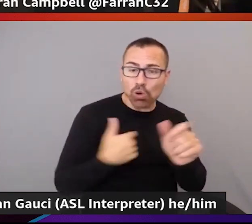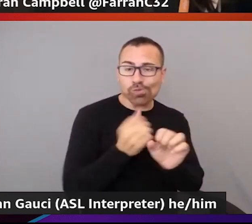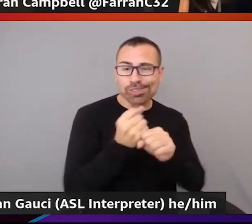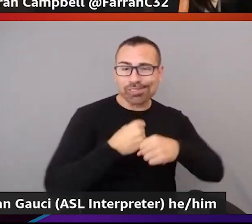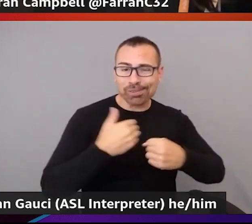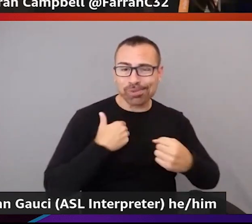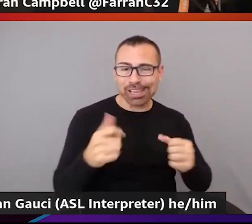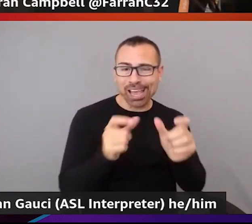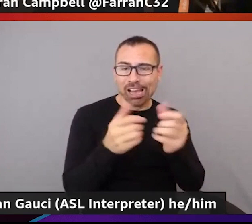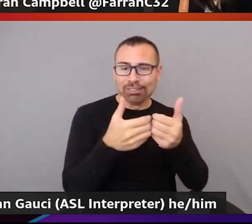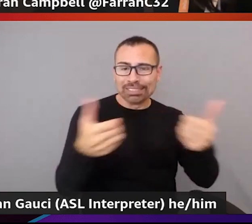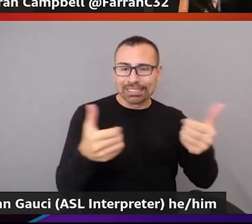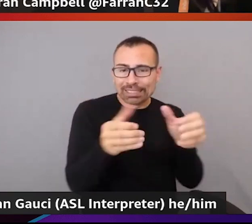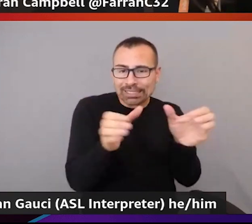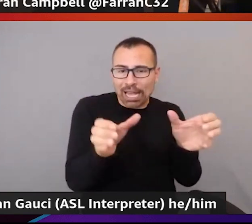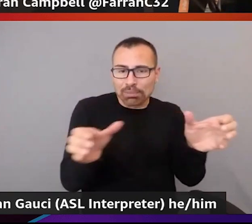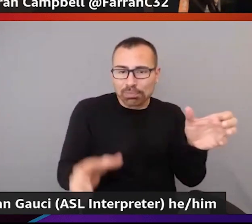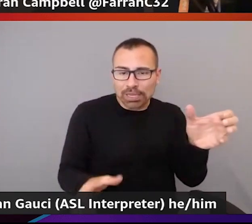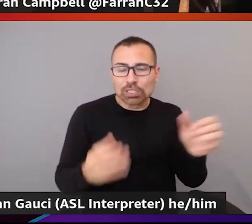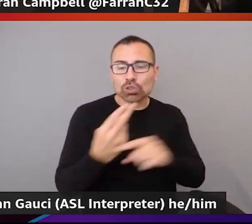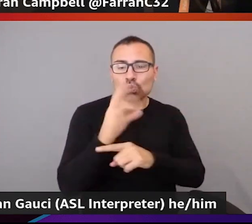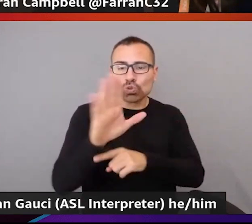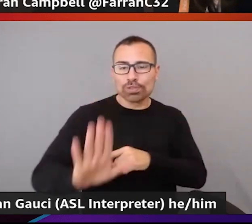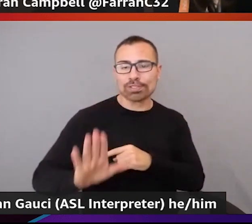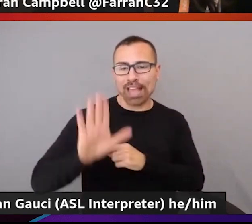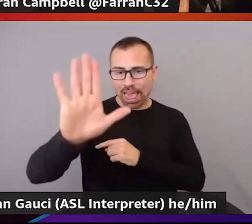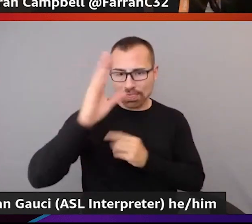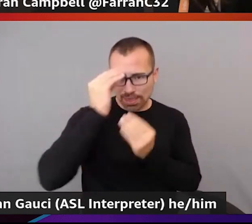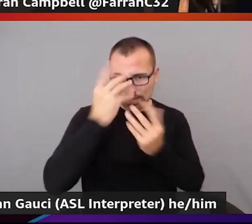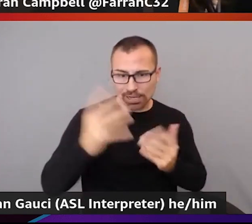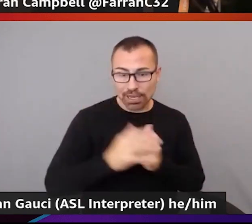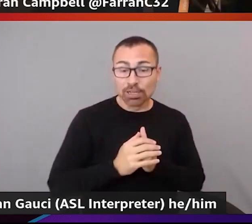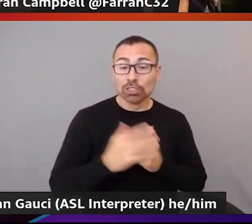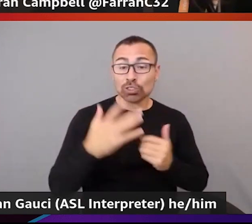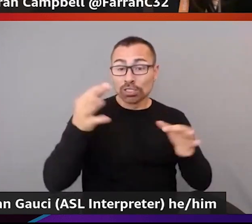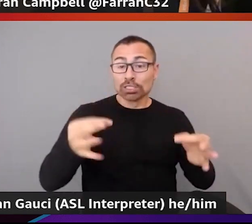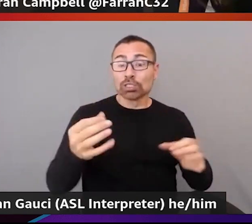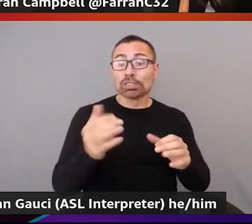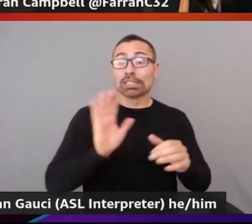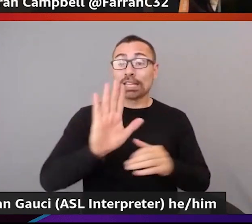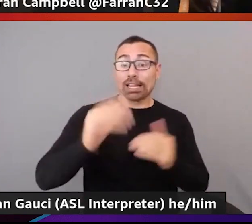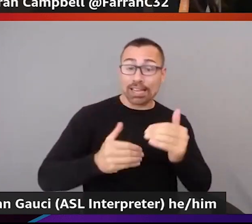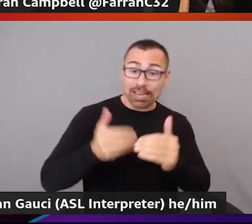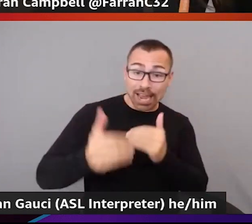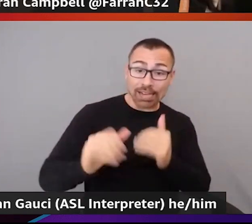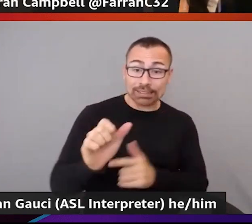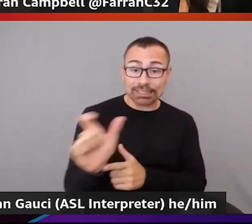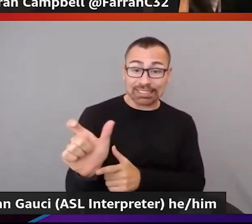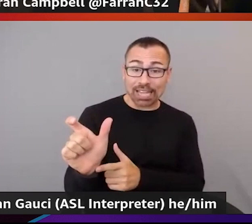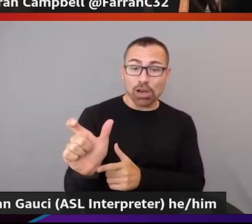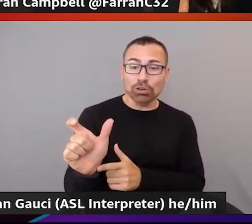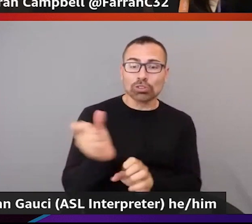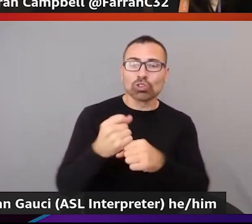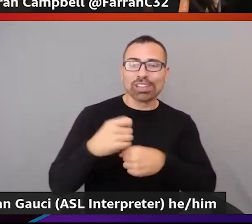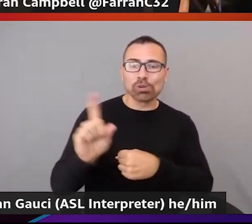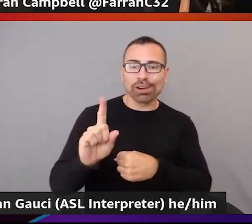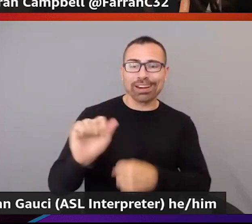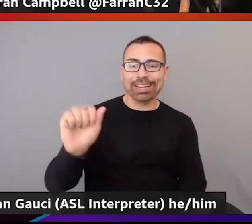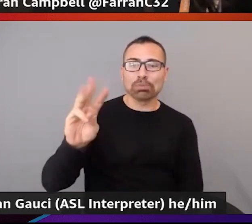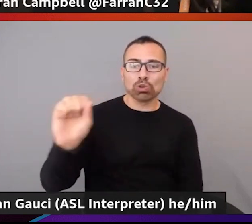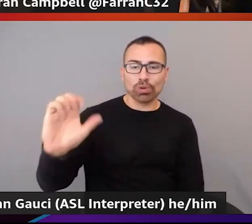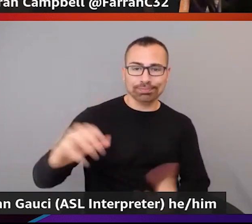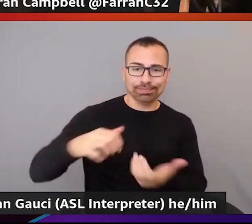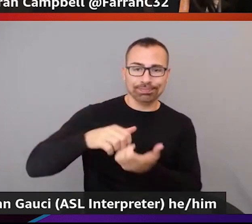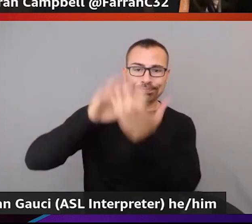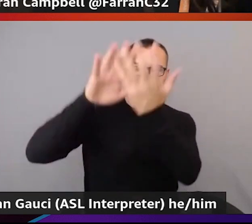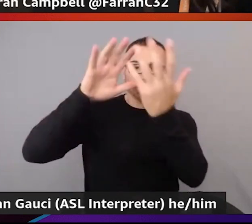data. The decision was, okay, that next cell, let's create it on AWS. And so in doing that, we